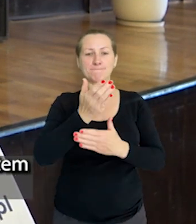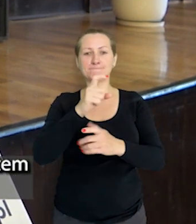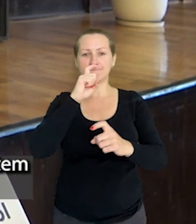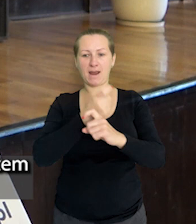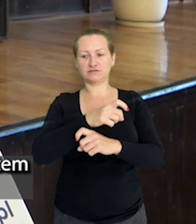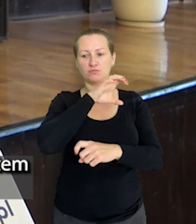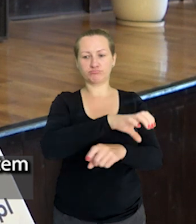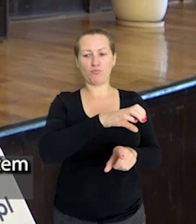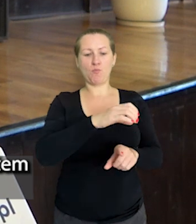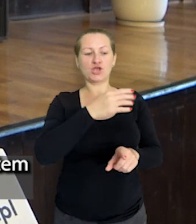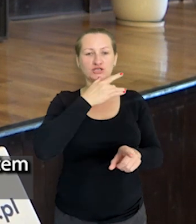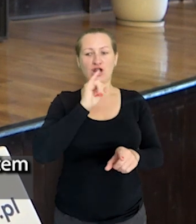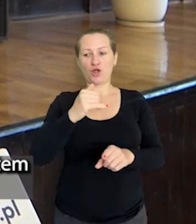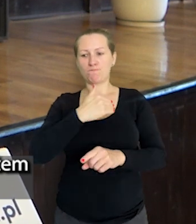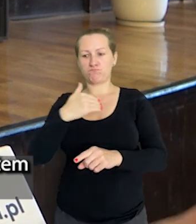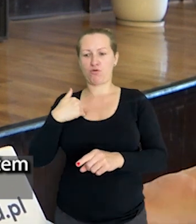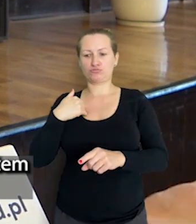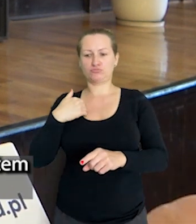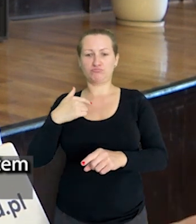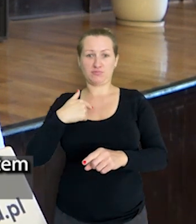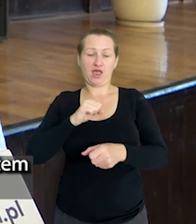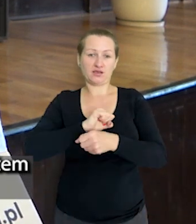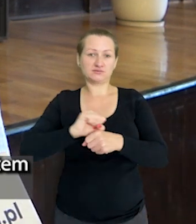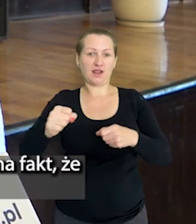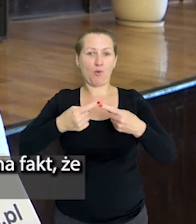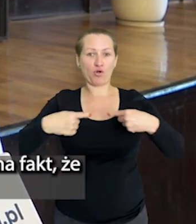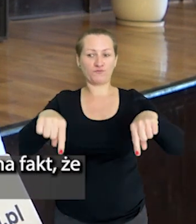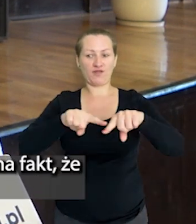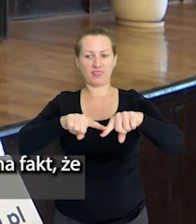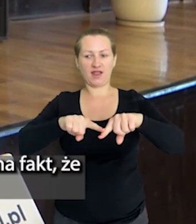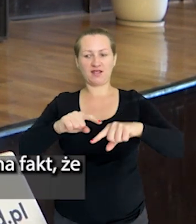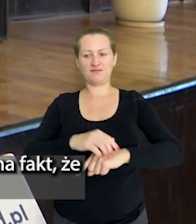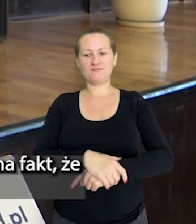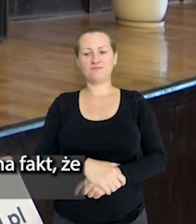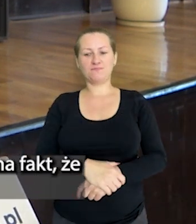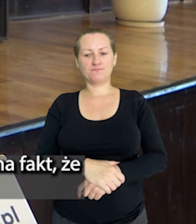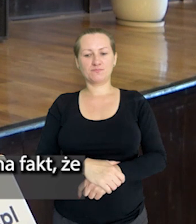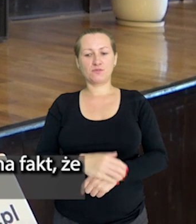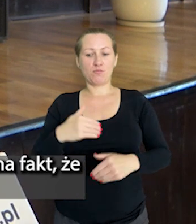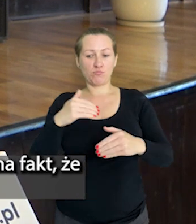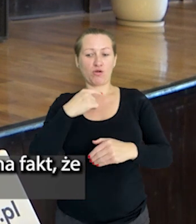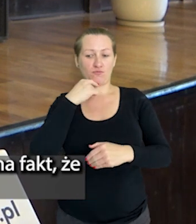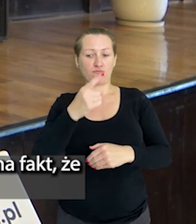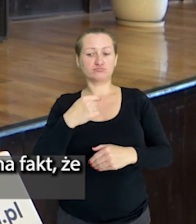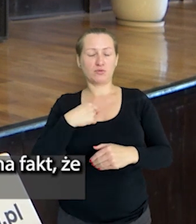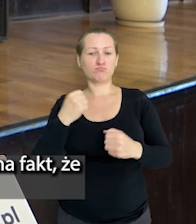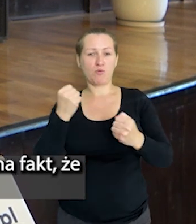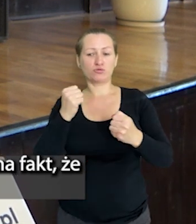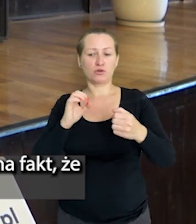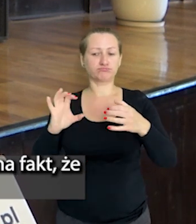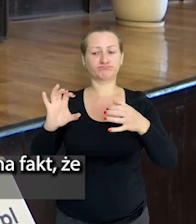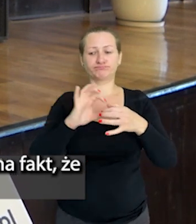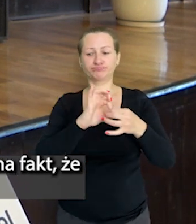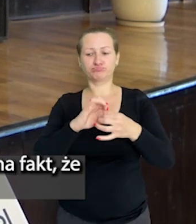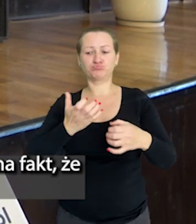both countries, Israel and Poland, I'm a citizen. Or maybe to say that I